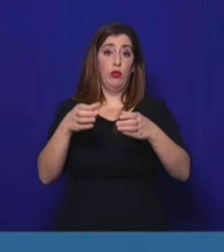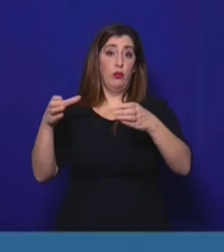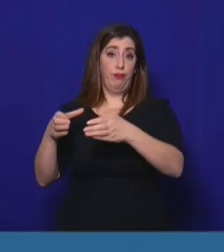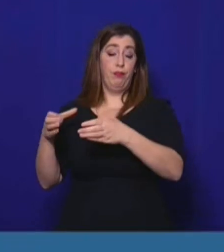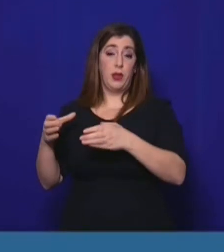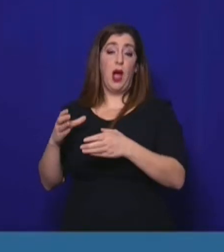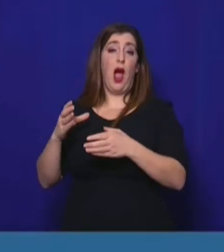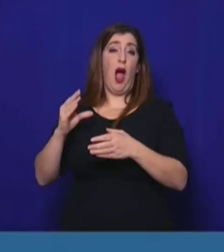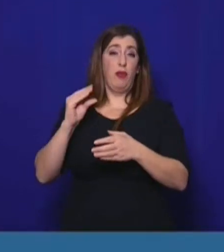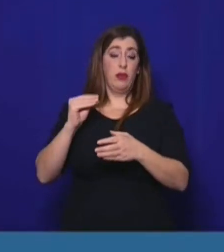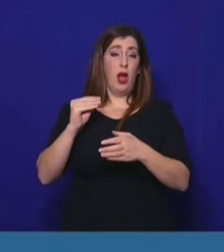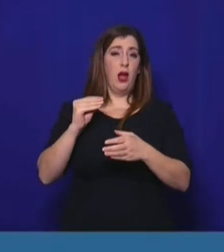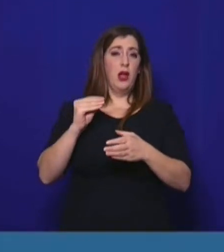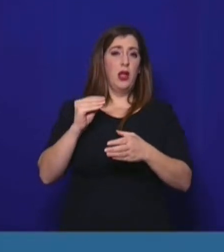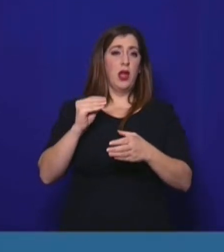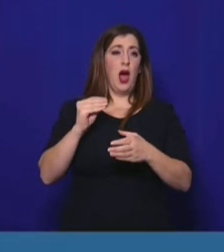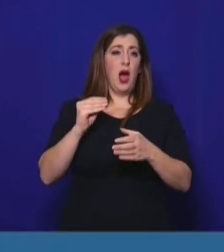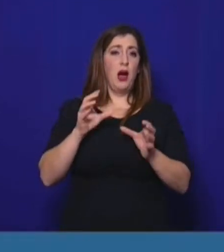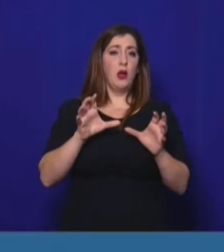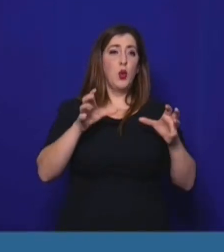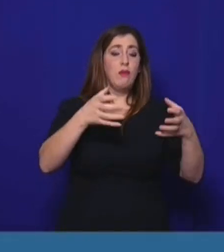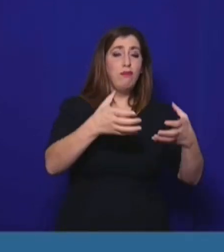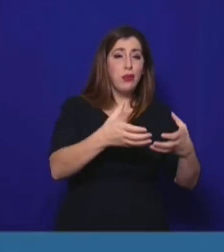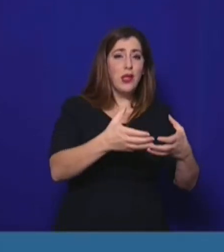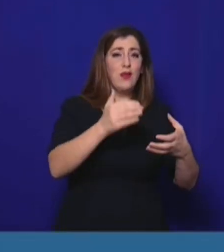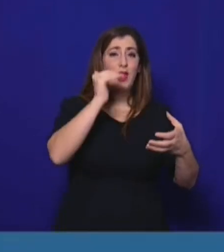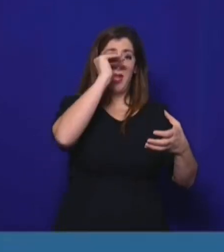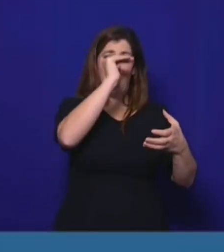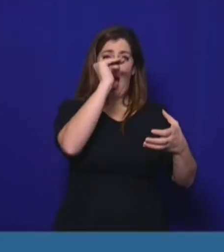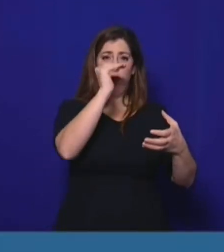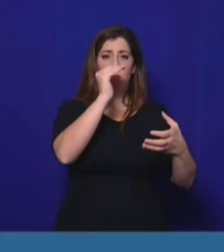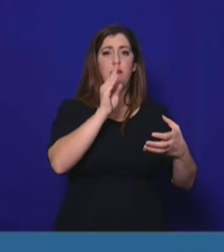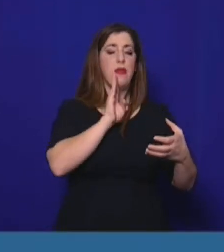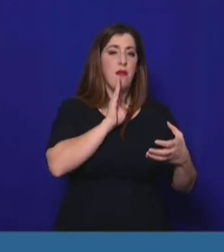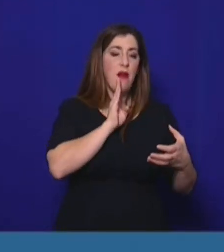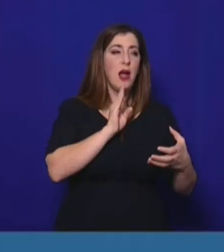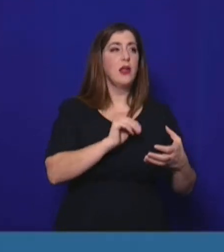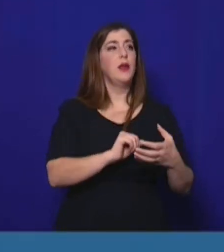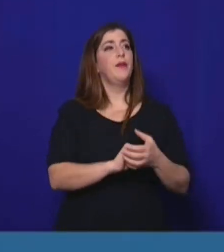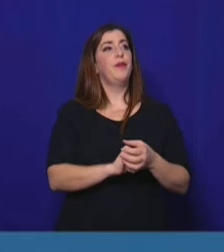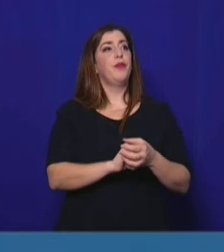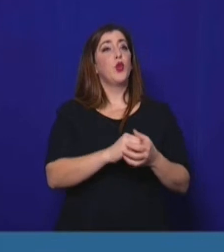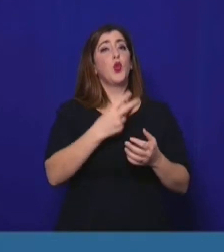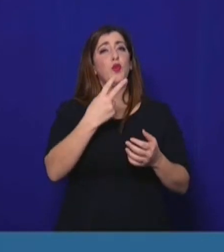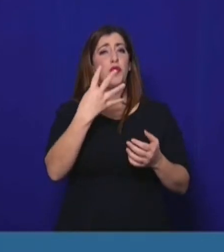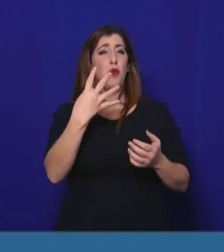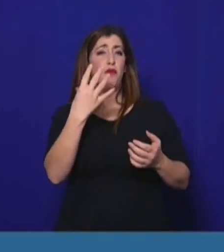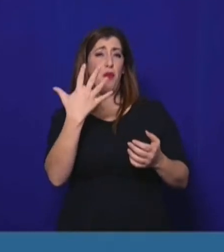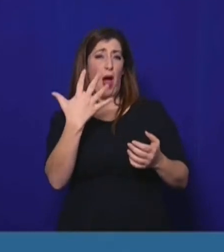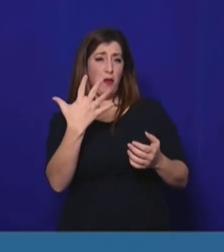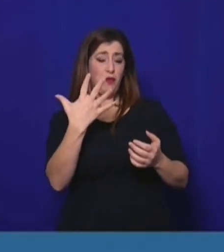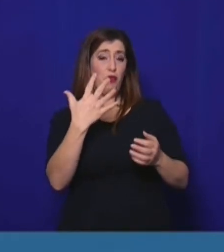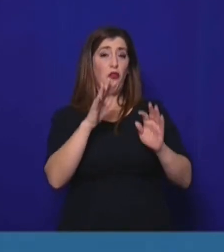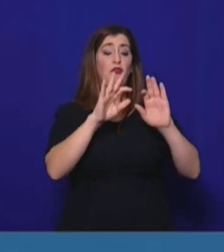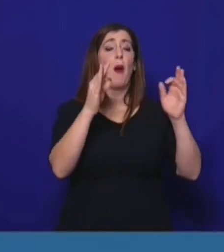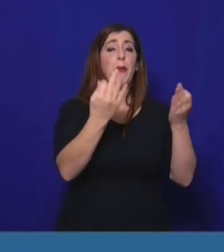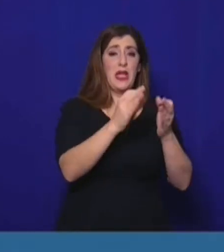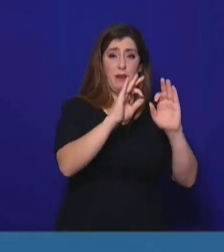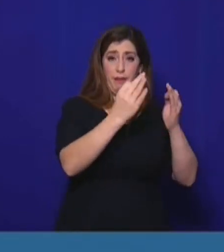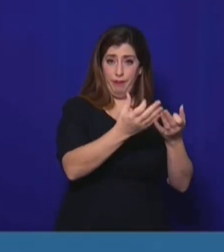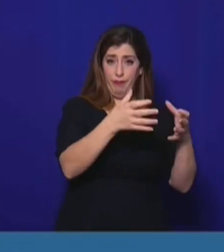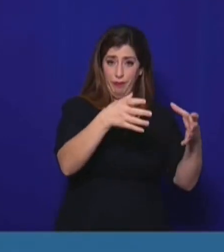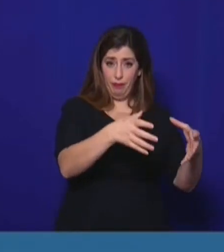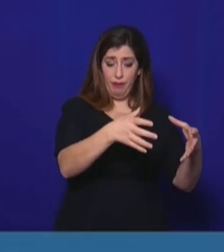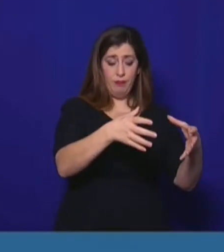kbir bħalma qegħdin taraw hawnhekk li kellna 245 cases li kienu involuti f'clusters li huma tal-household ukoll fil-workplace